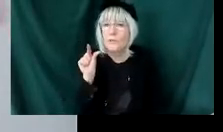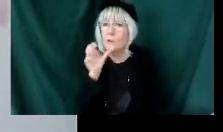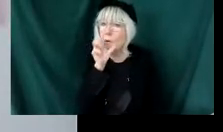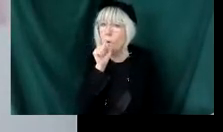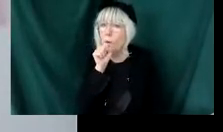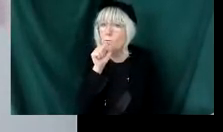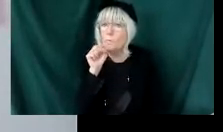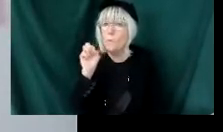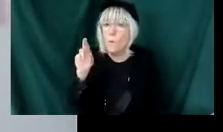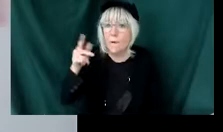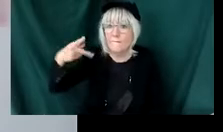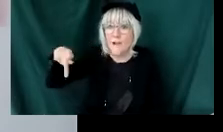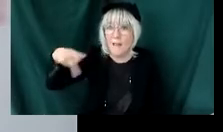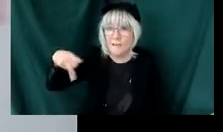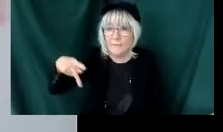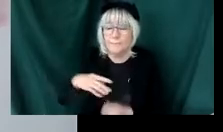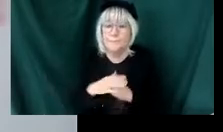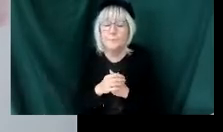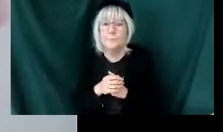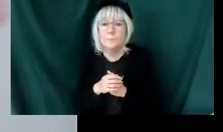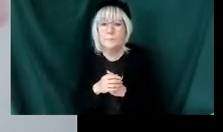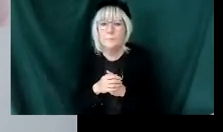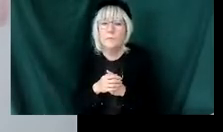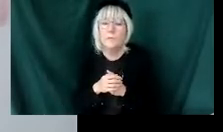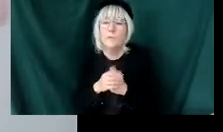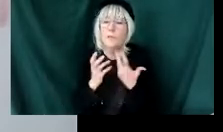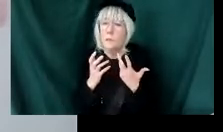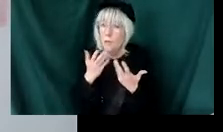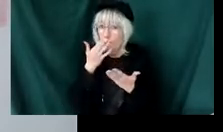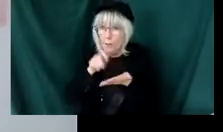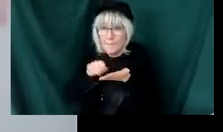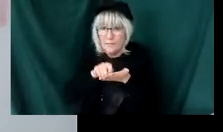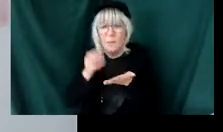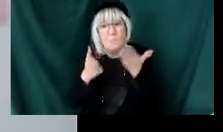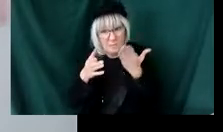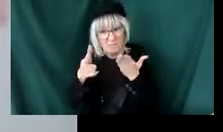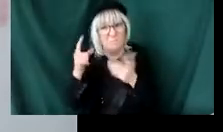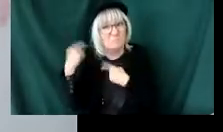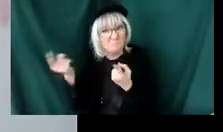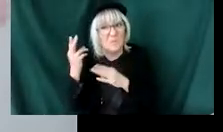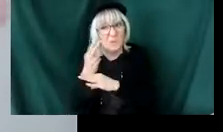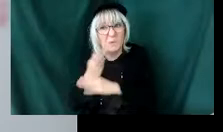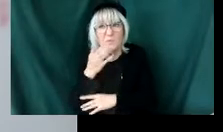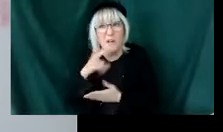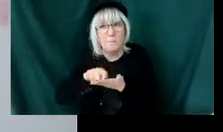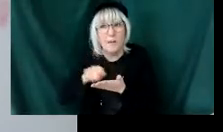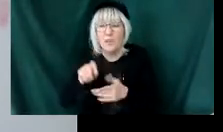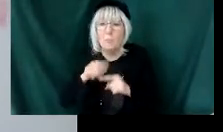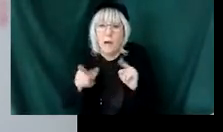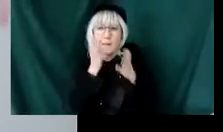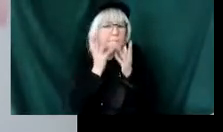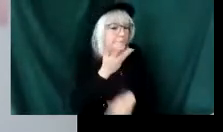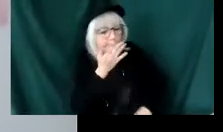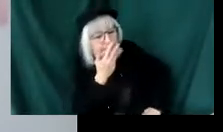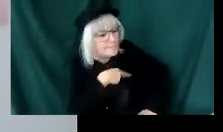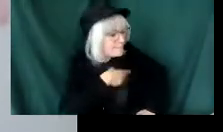So you'll see that color pencil, you guys have probably been using color pencils and you just get in there and you